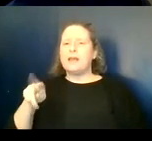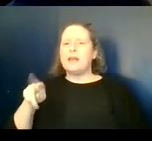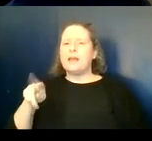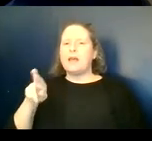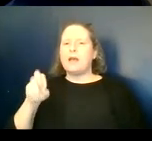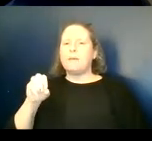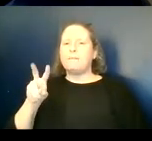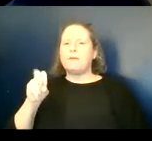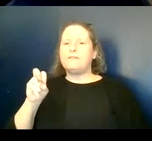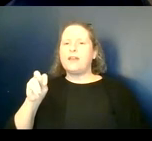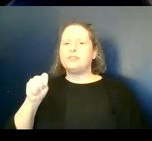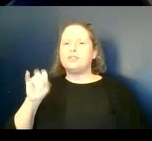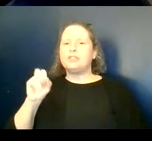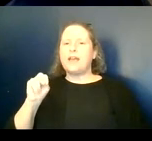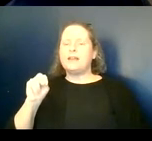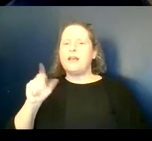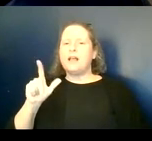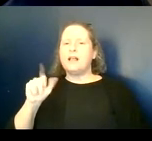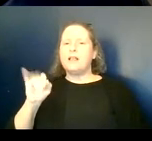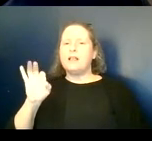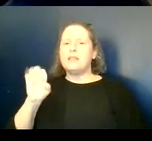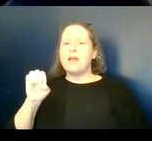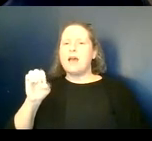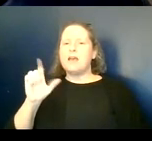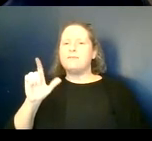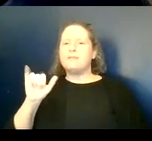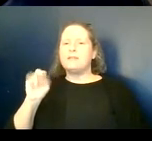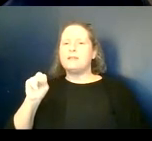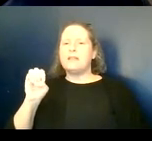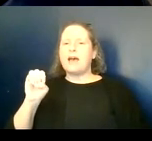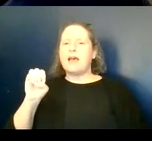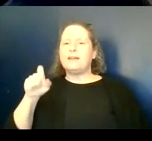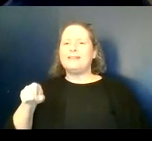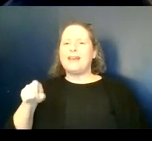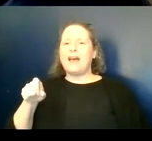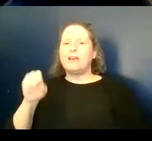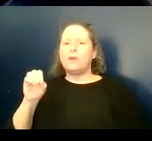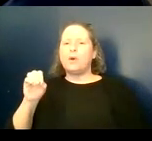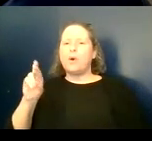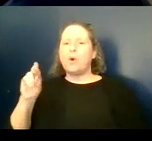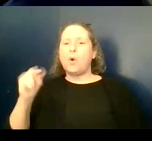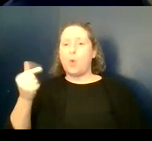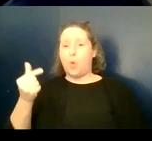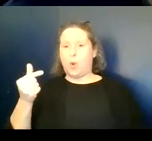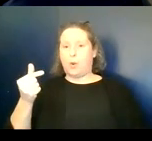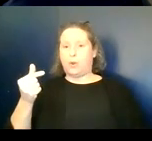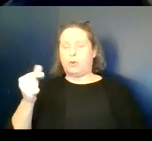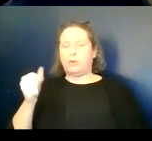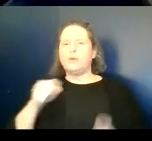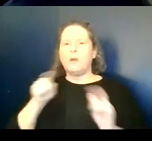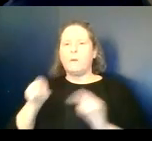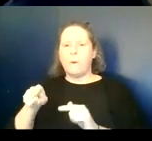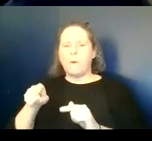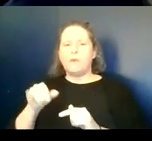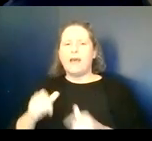.com, no, .org, .org. And basically in that lifeline, you